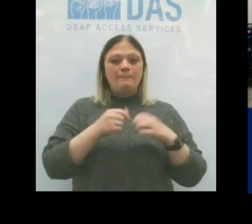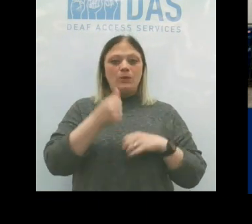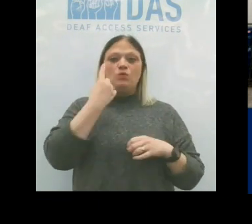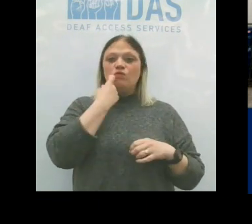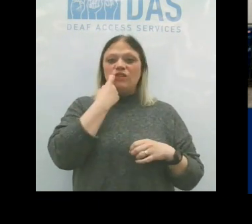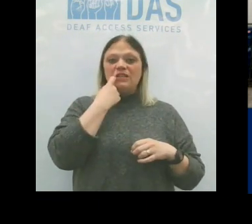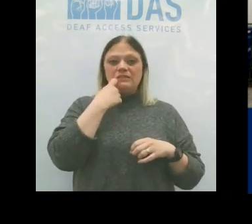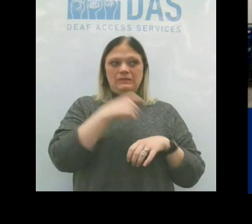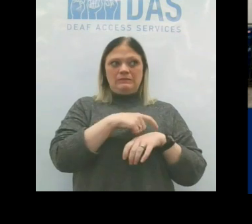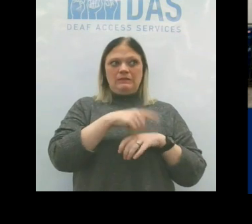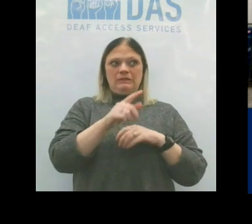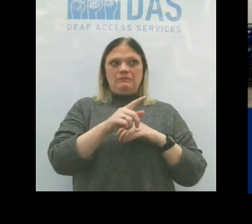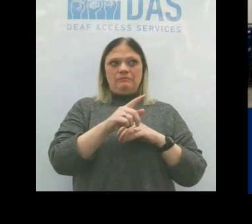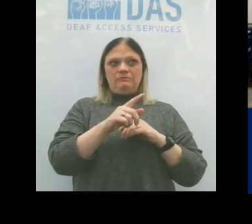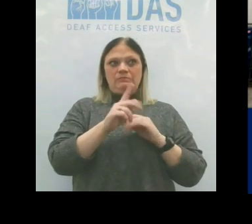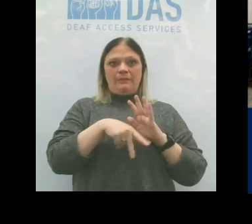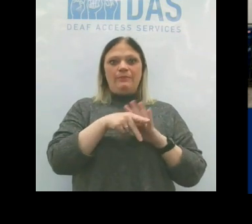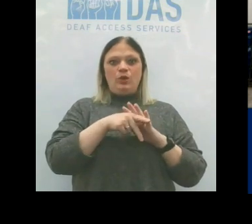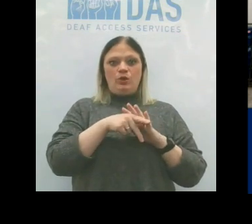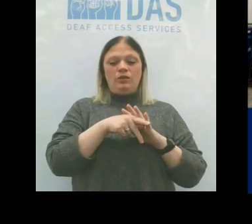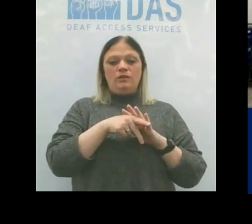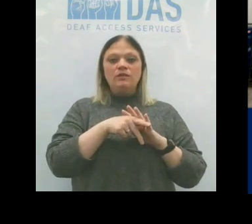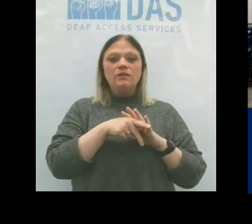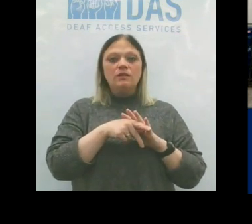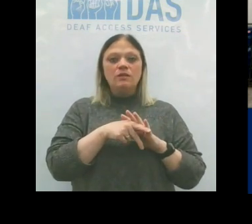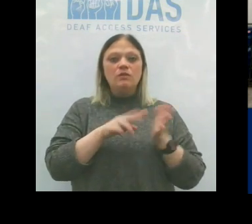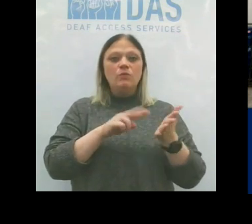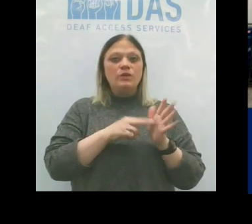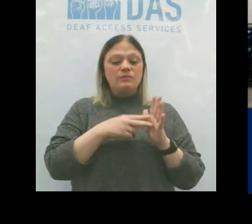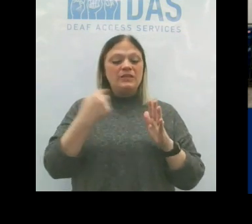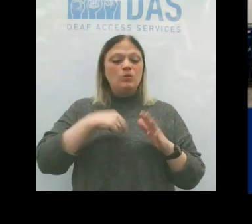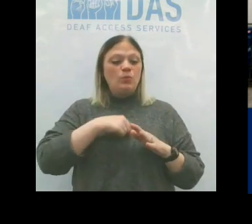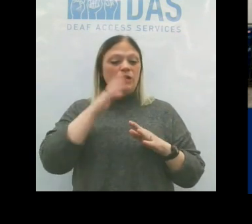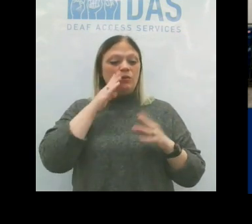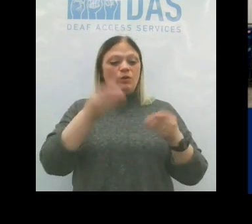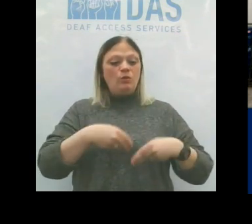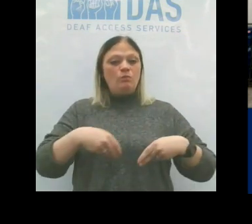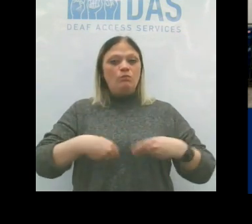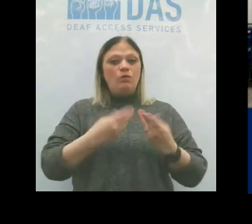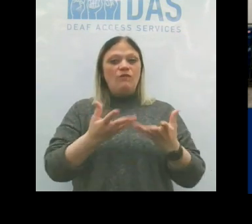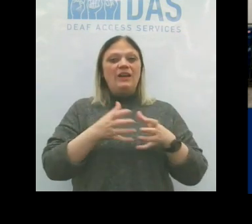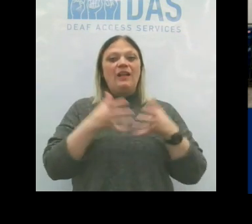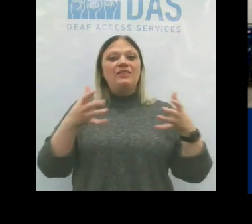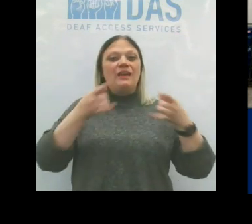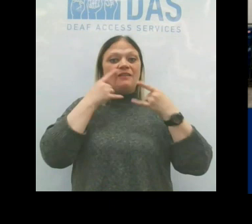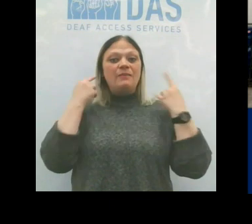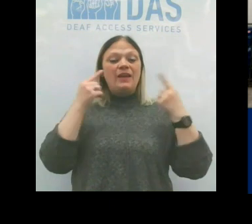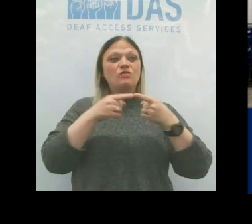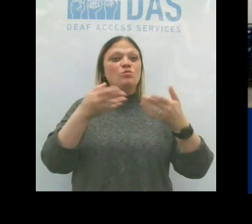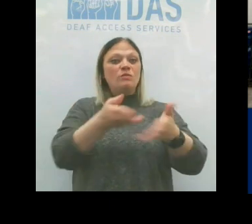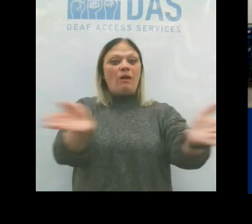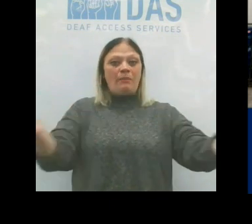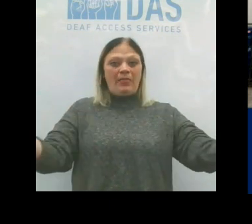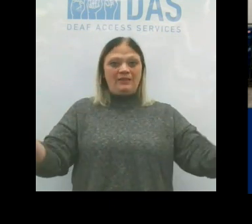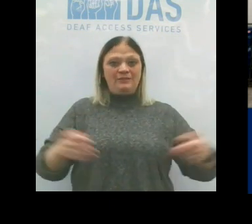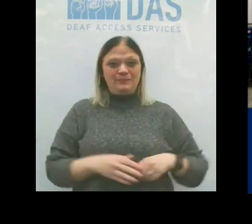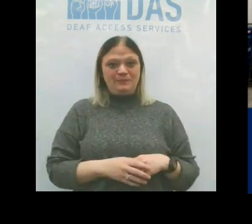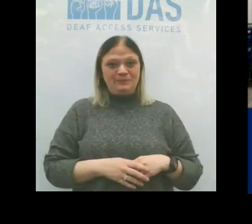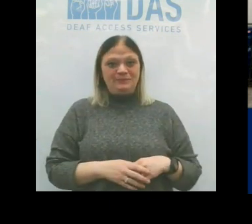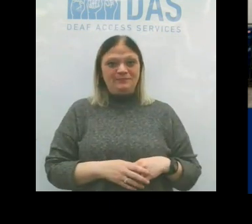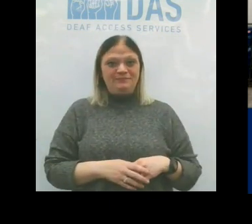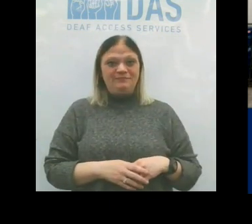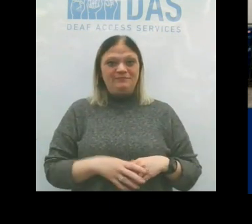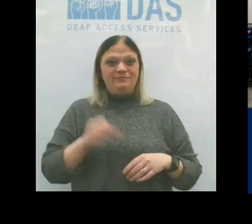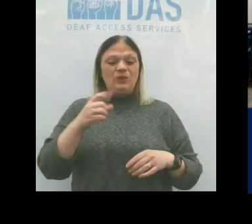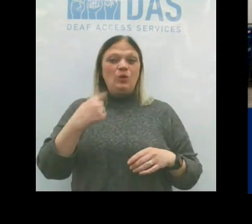recent time period, to the effect that we are going to provide a lot of those masks to the general public. So we're hopeful that